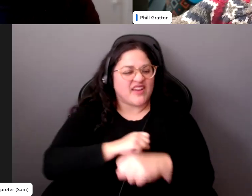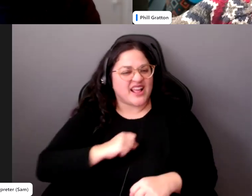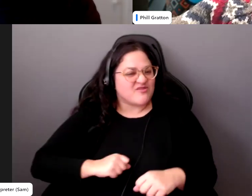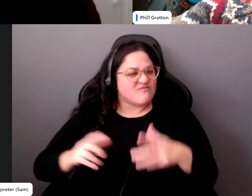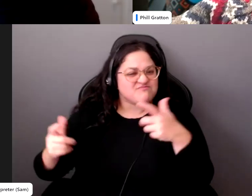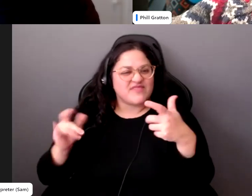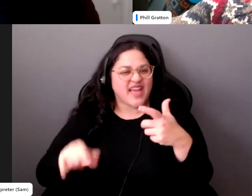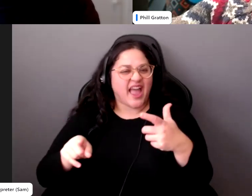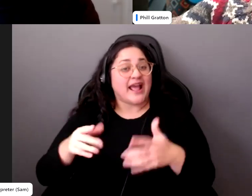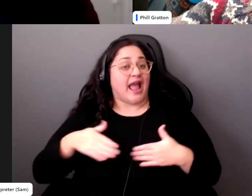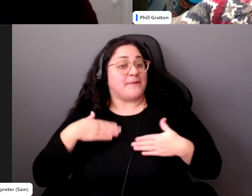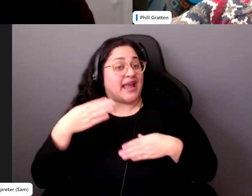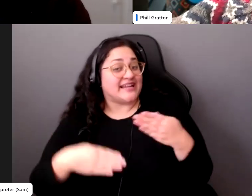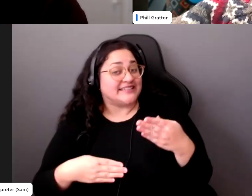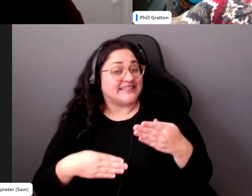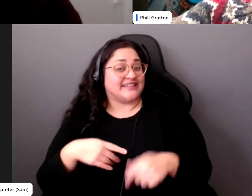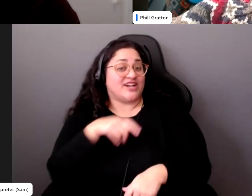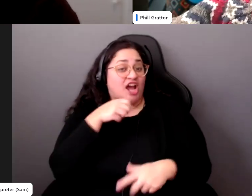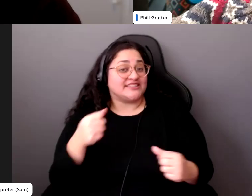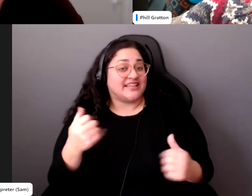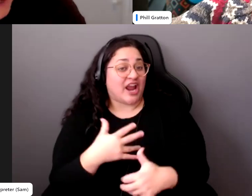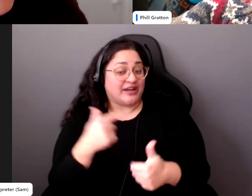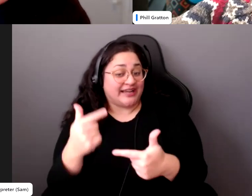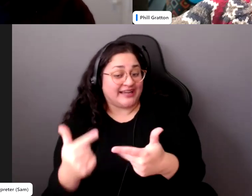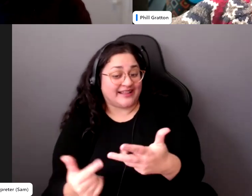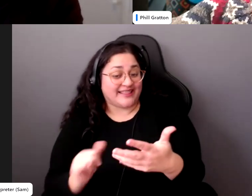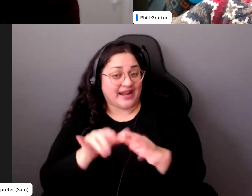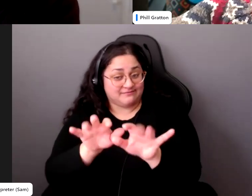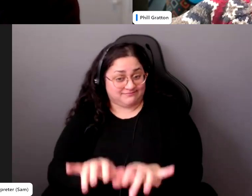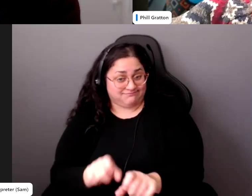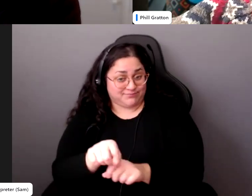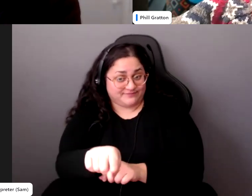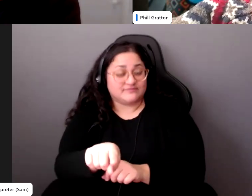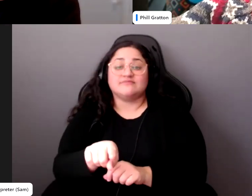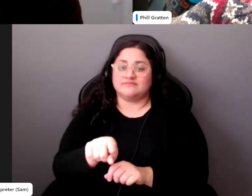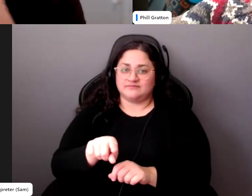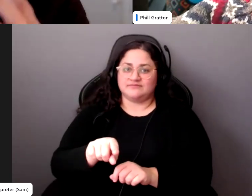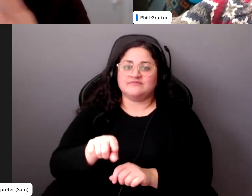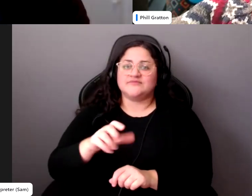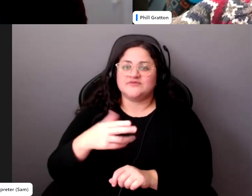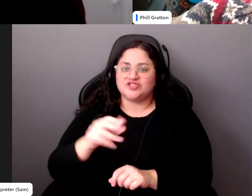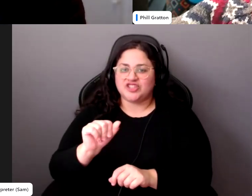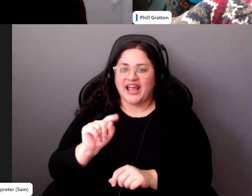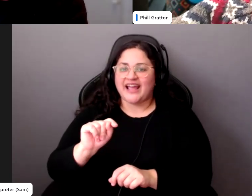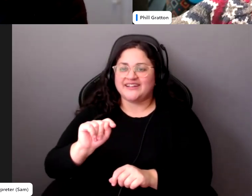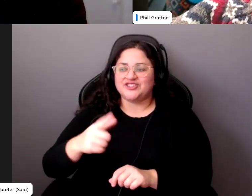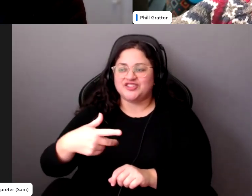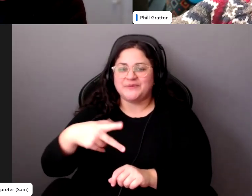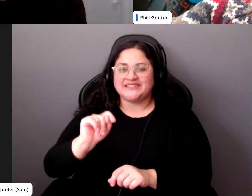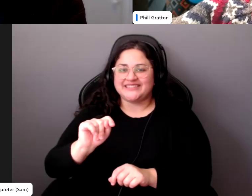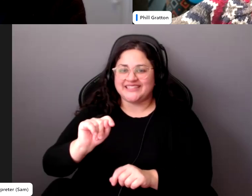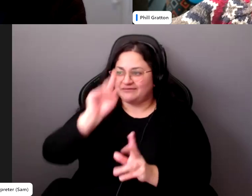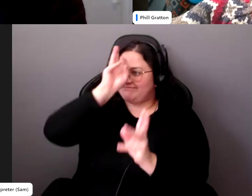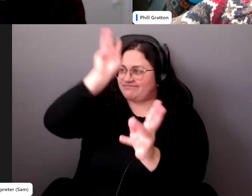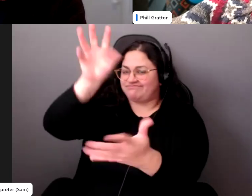amazing, fun stuff that it can also do for you as well. Phil, do you want to show maybe about an email? Because that was something people